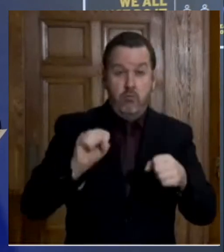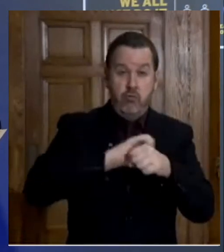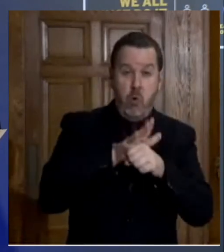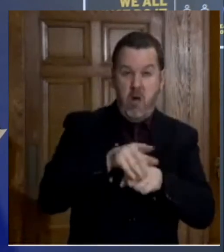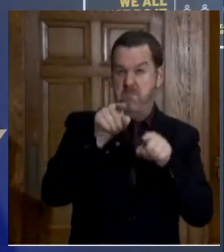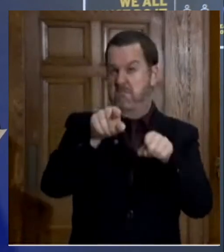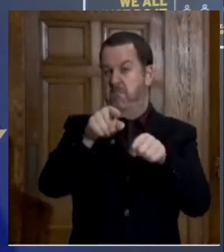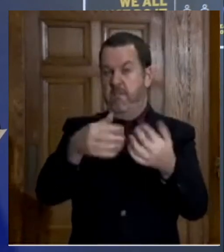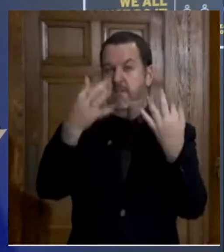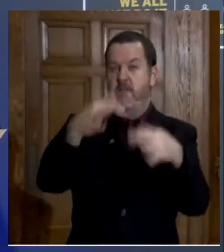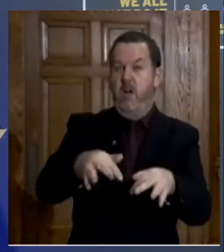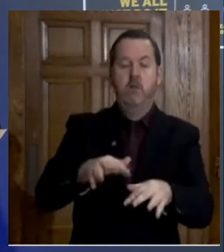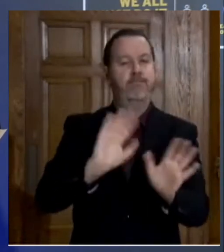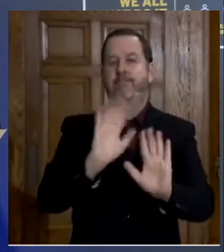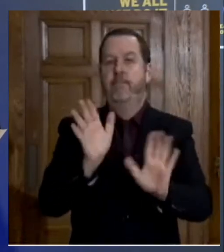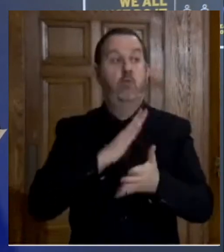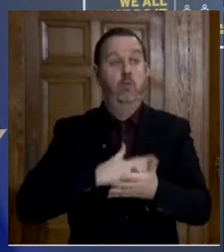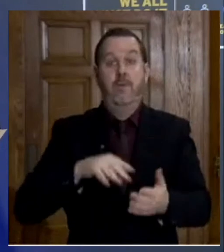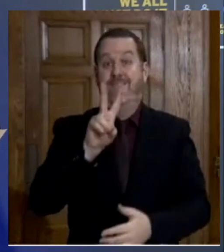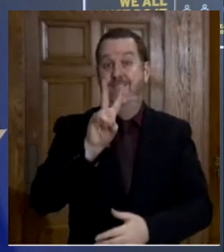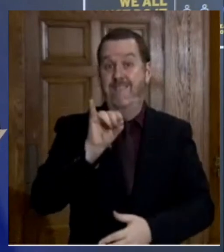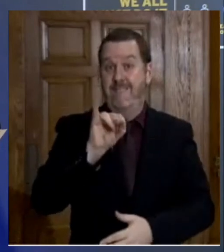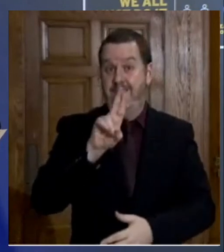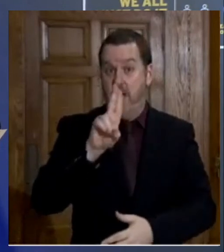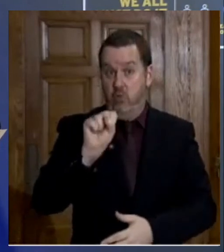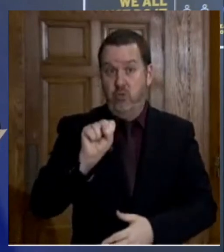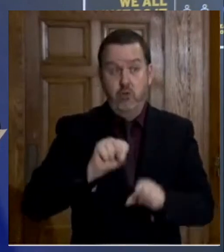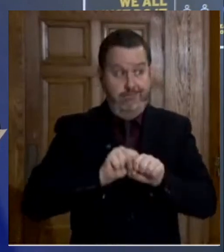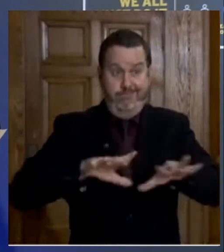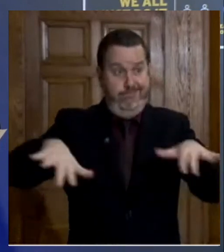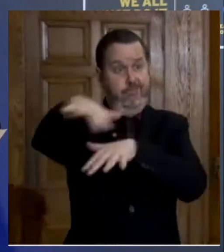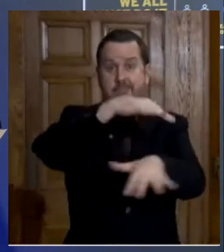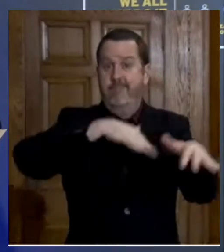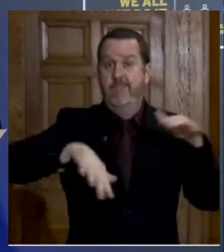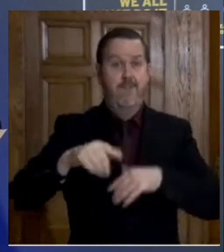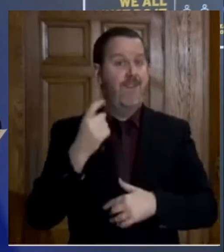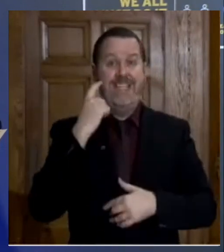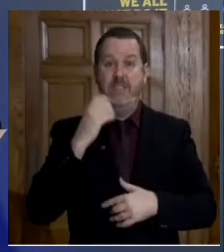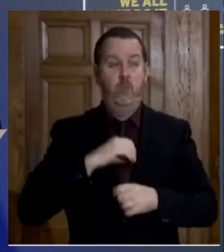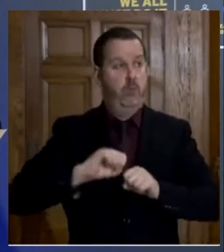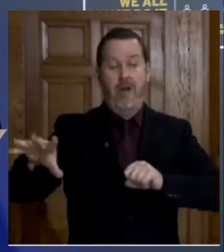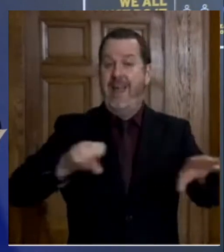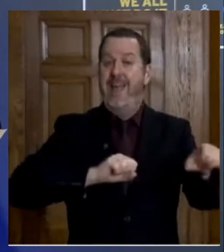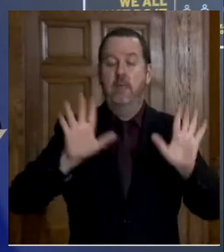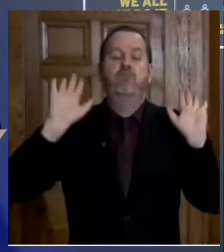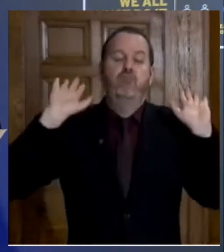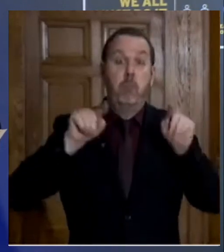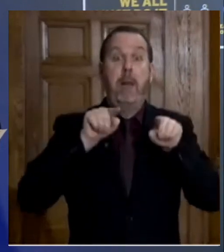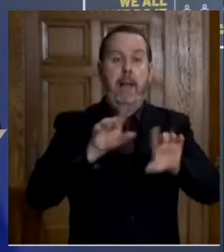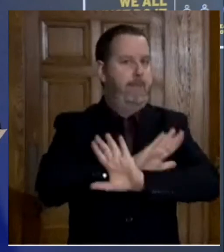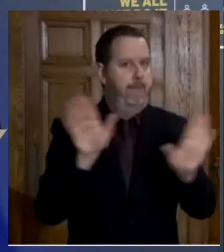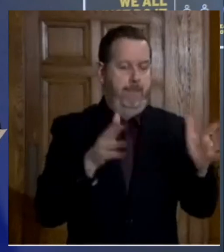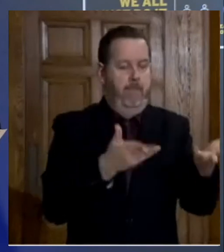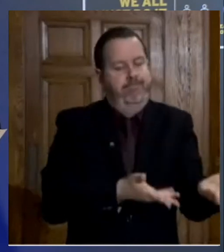as a virus that is present, and as a virus it transmits itself very easily. In regards to our